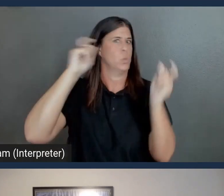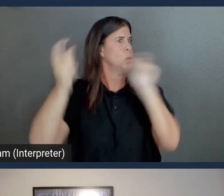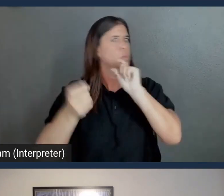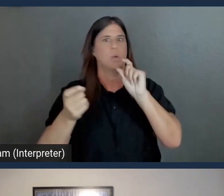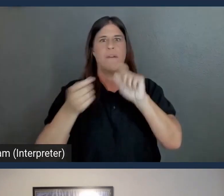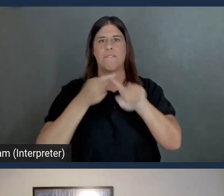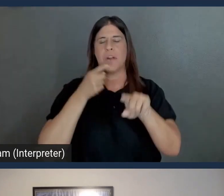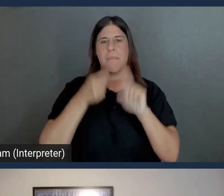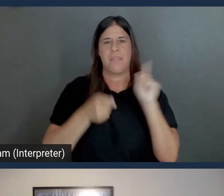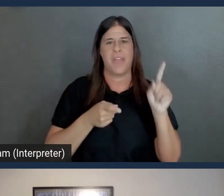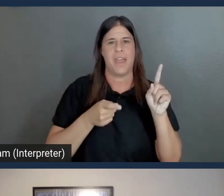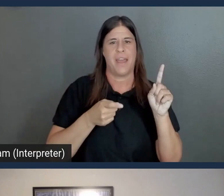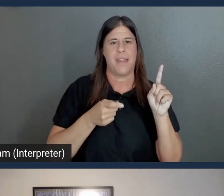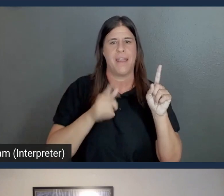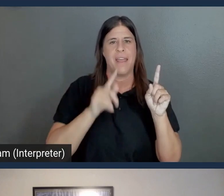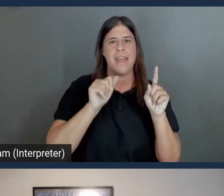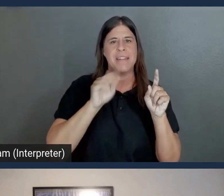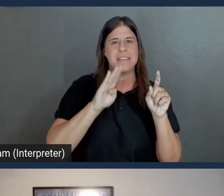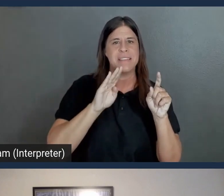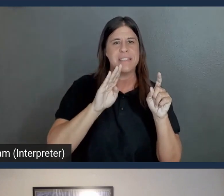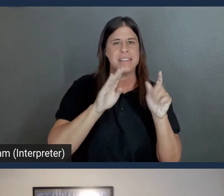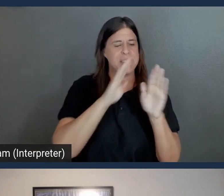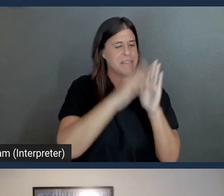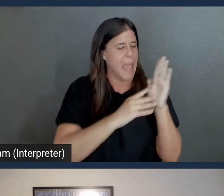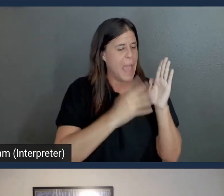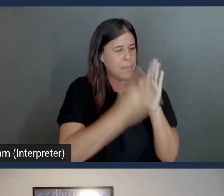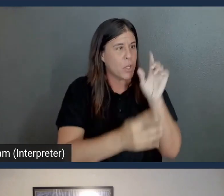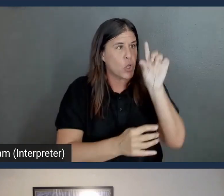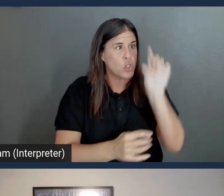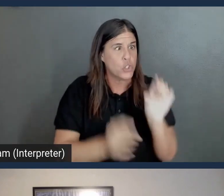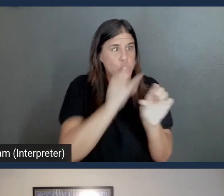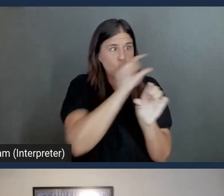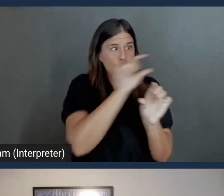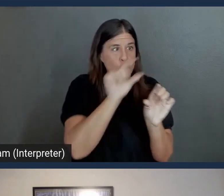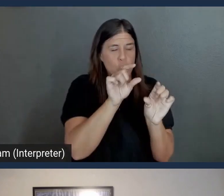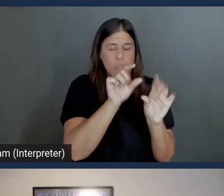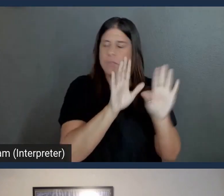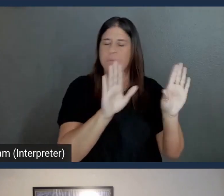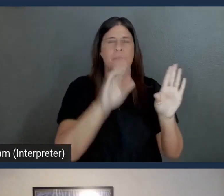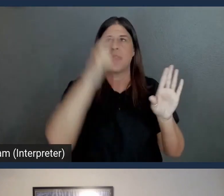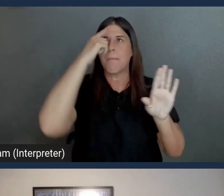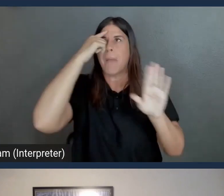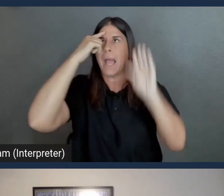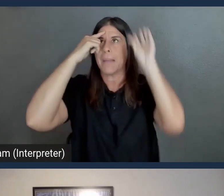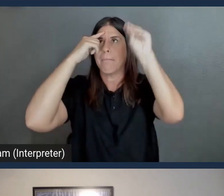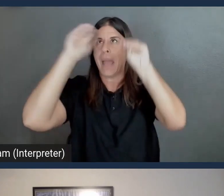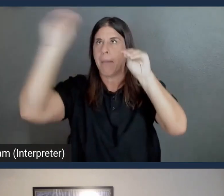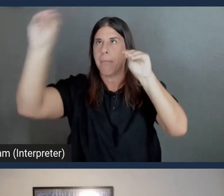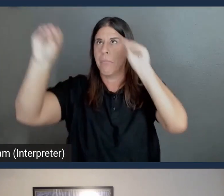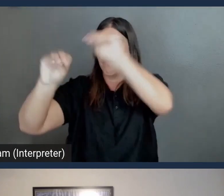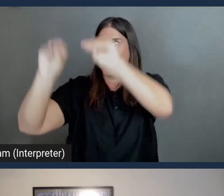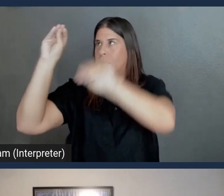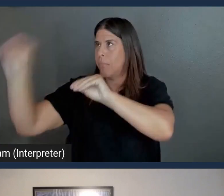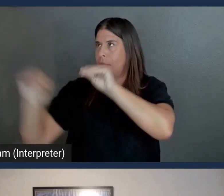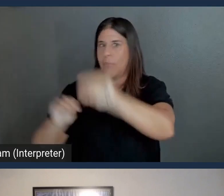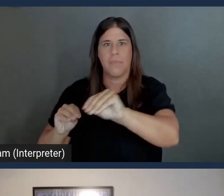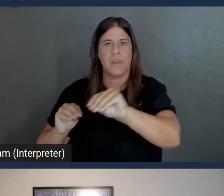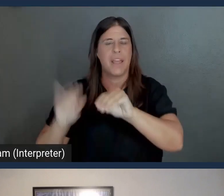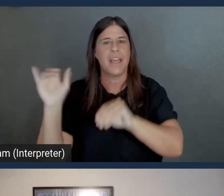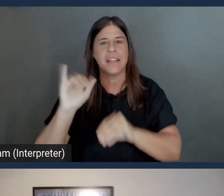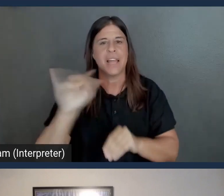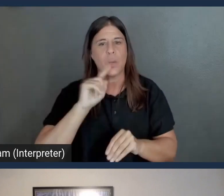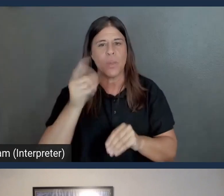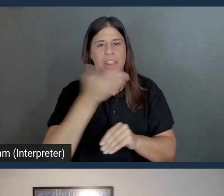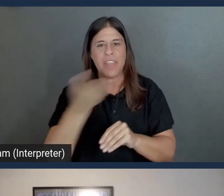that tabular model of everything is a row and a column to kind of a mind map model is the way I like to think about it, where, data, items